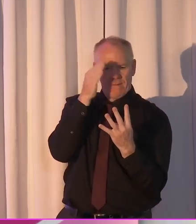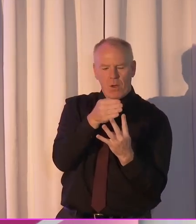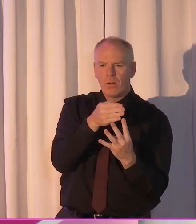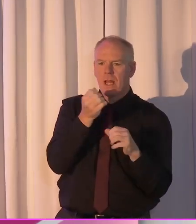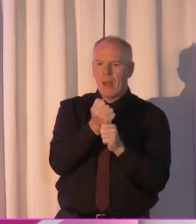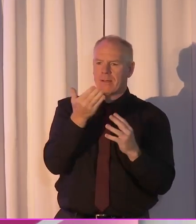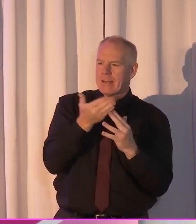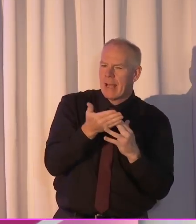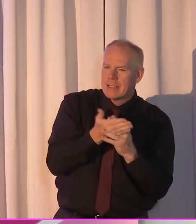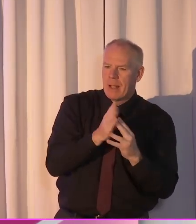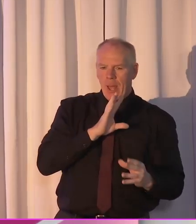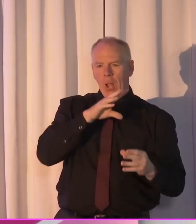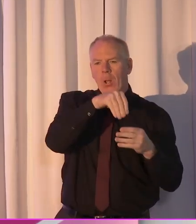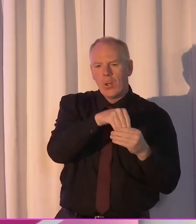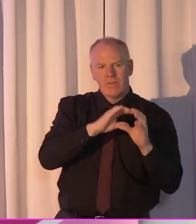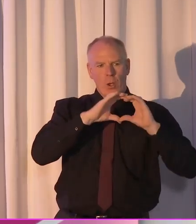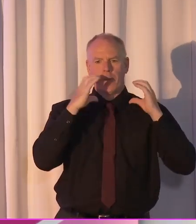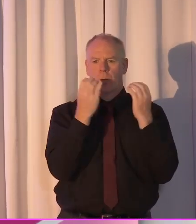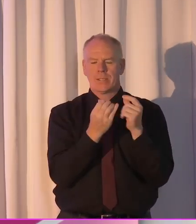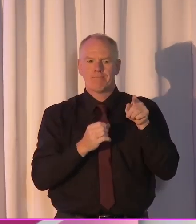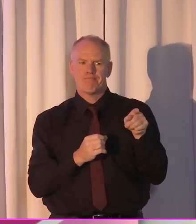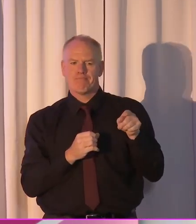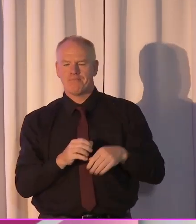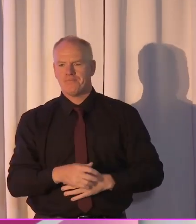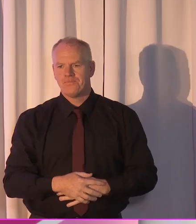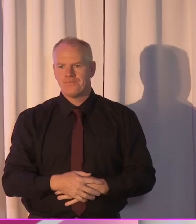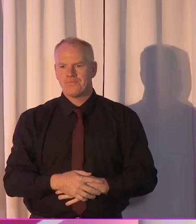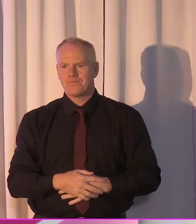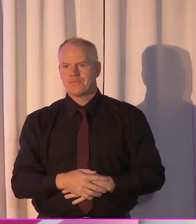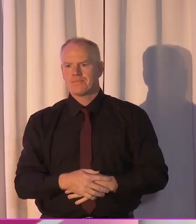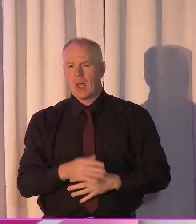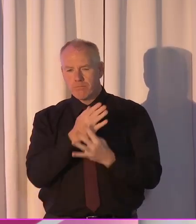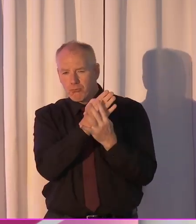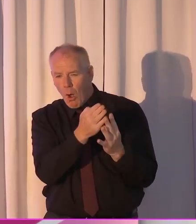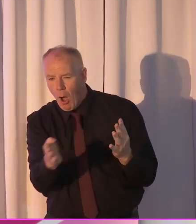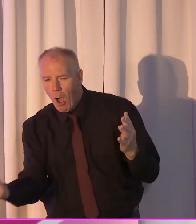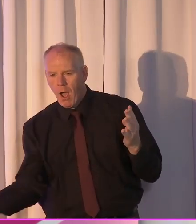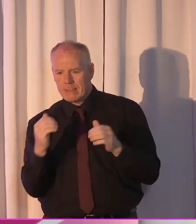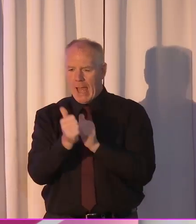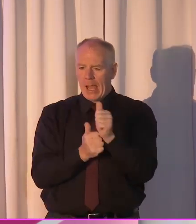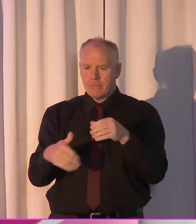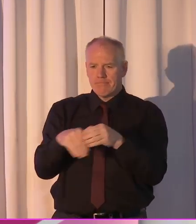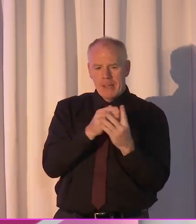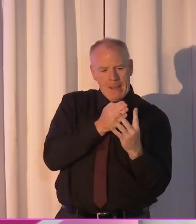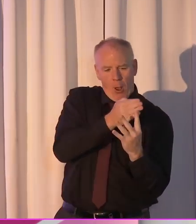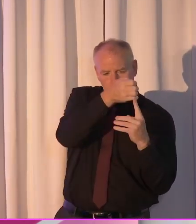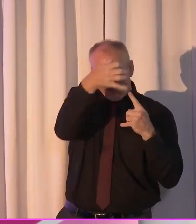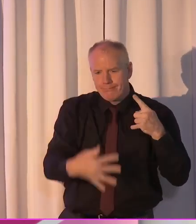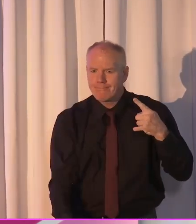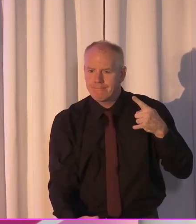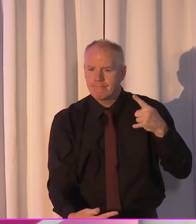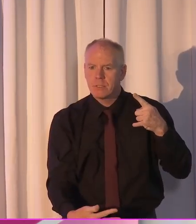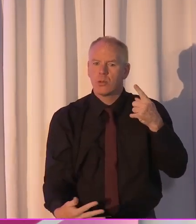is accessible and inclusive communities. There are a range of actions under this pillar designed to